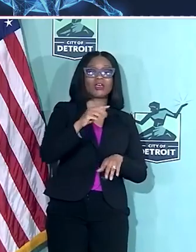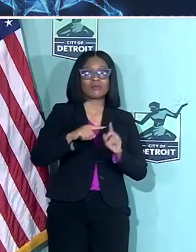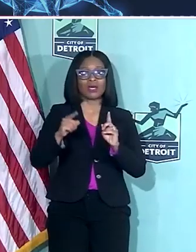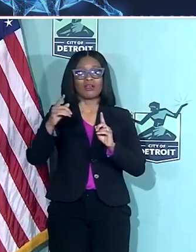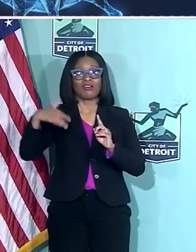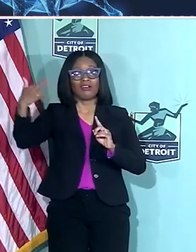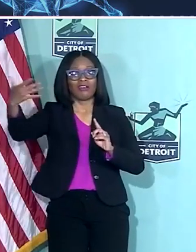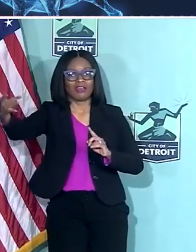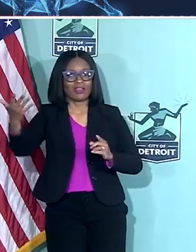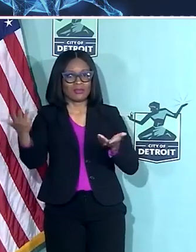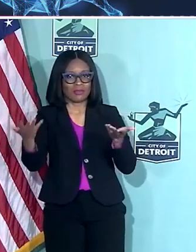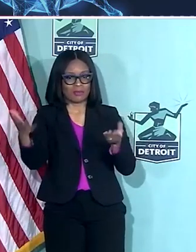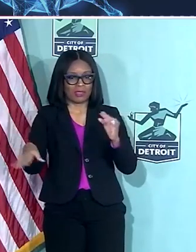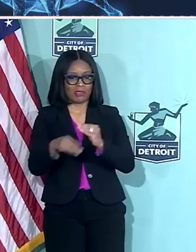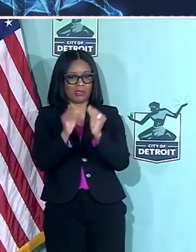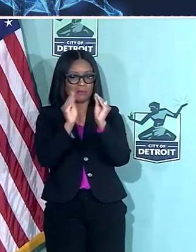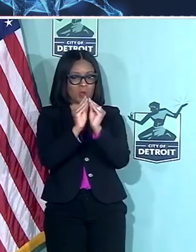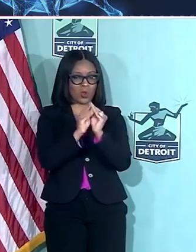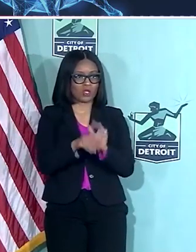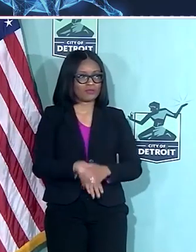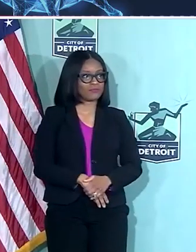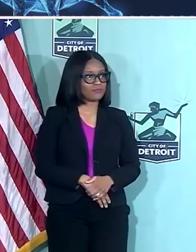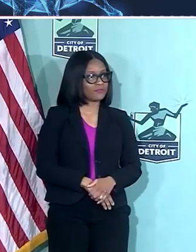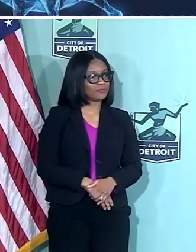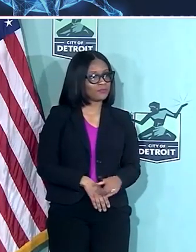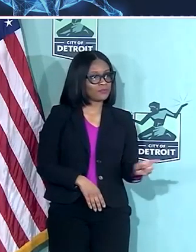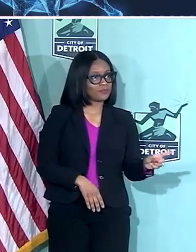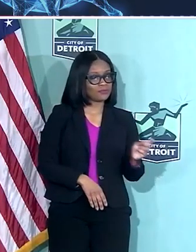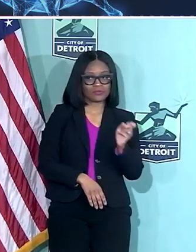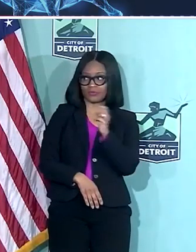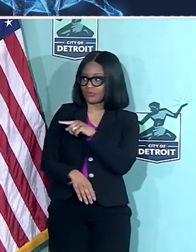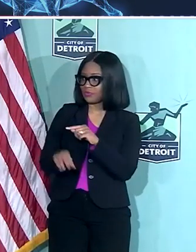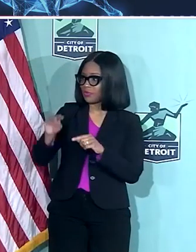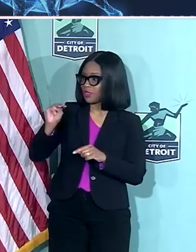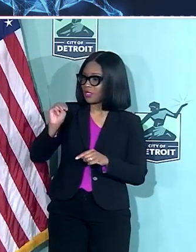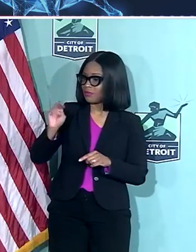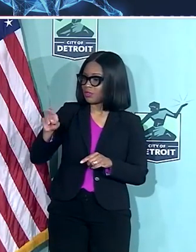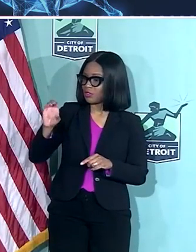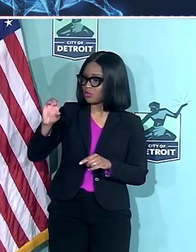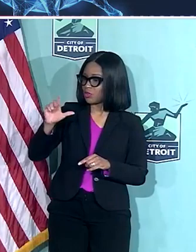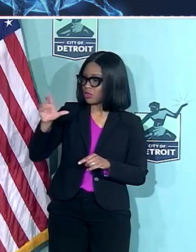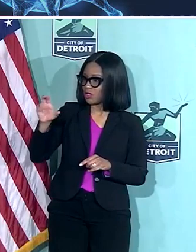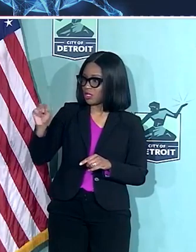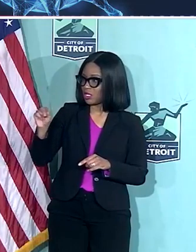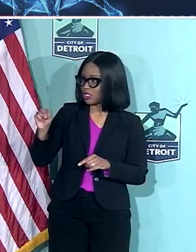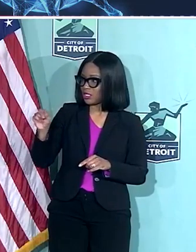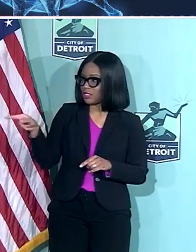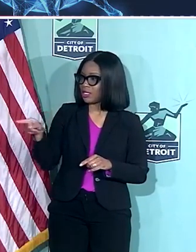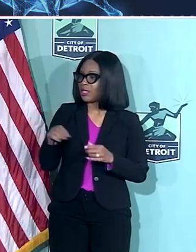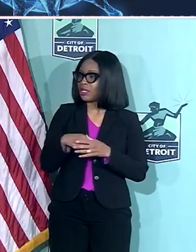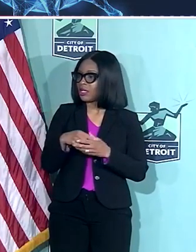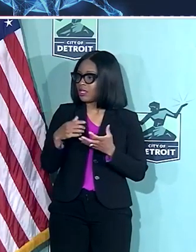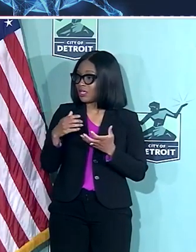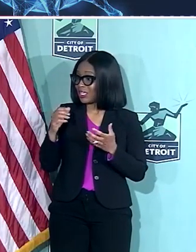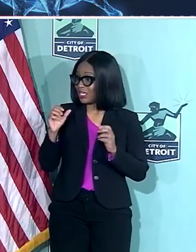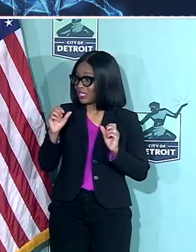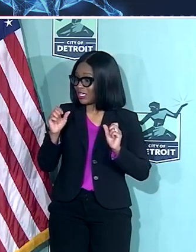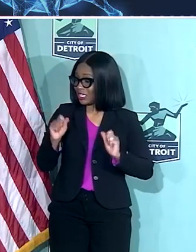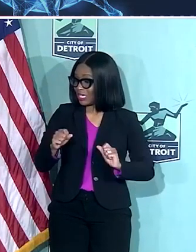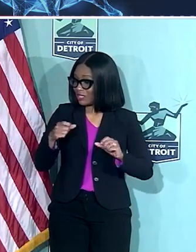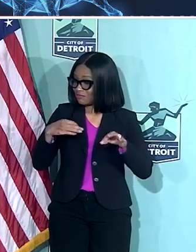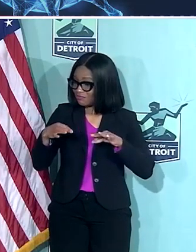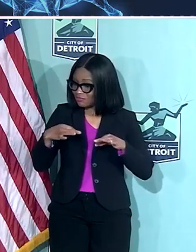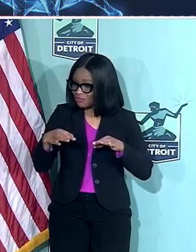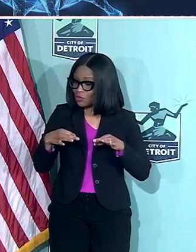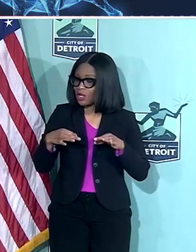days. Okay. Quick question for Mr. Cullen. Ingrid from Fox 2 also wanted to know if you could describe a little bit the nature